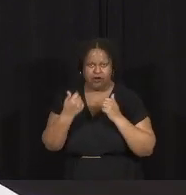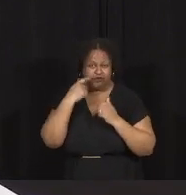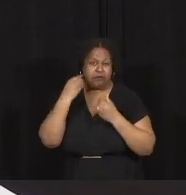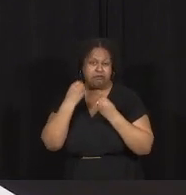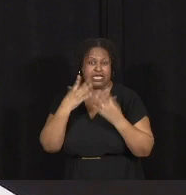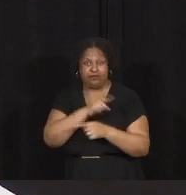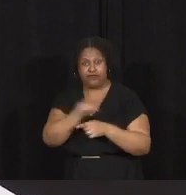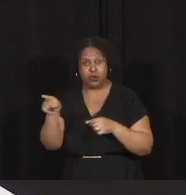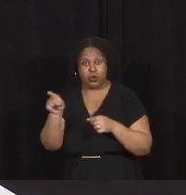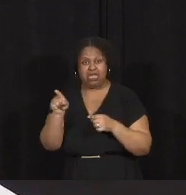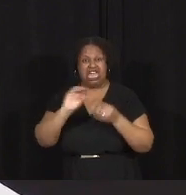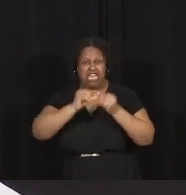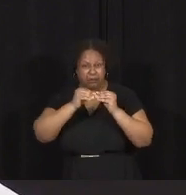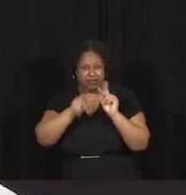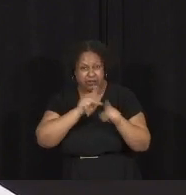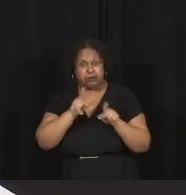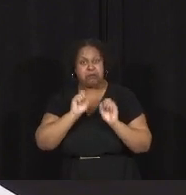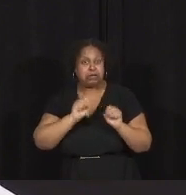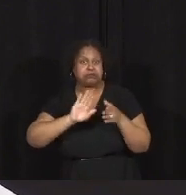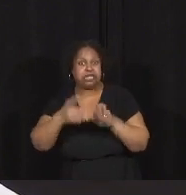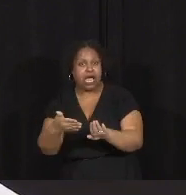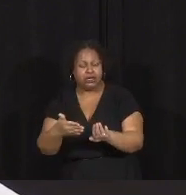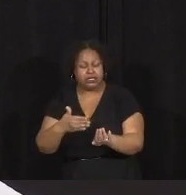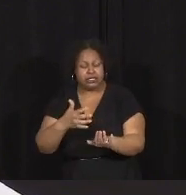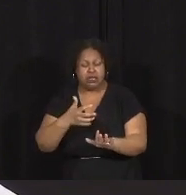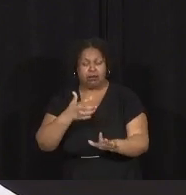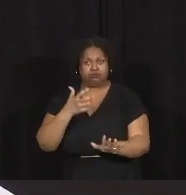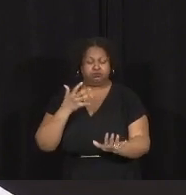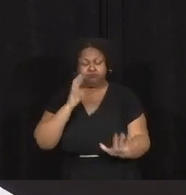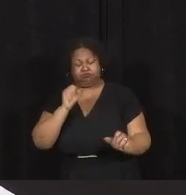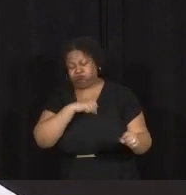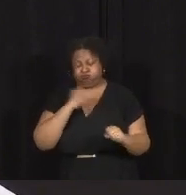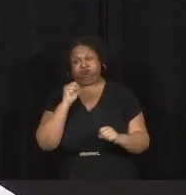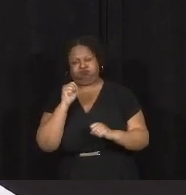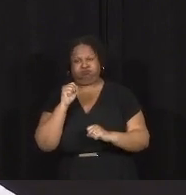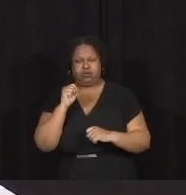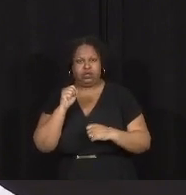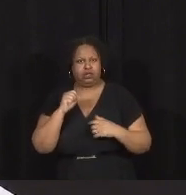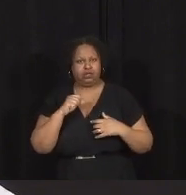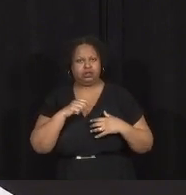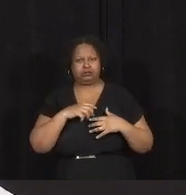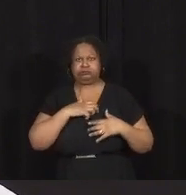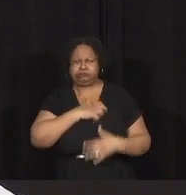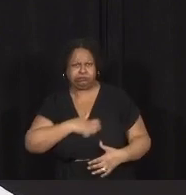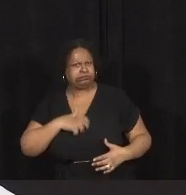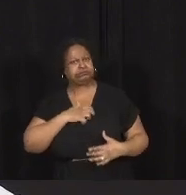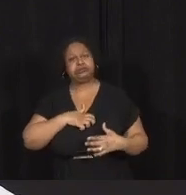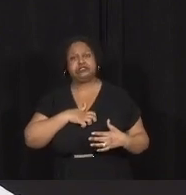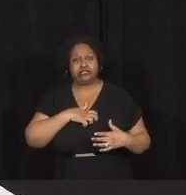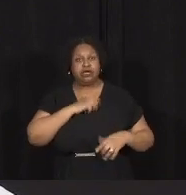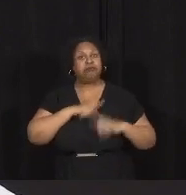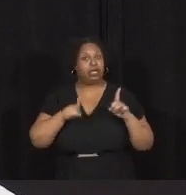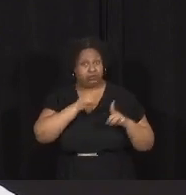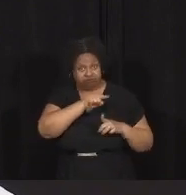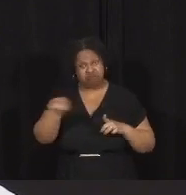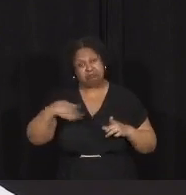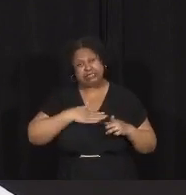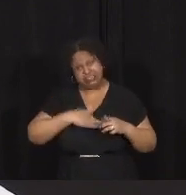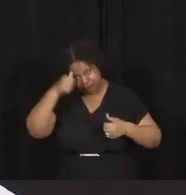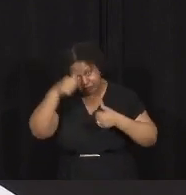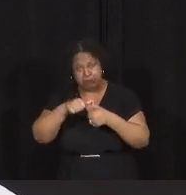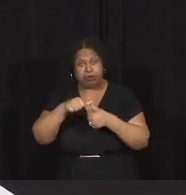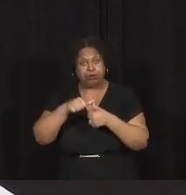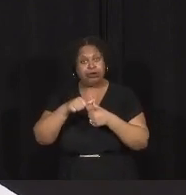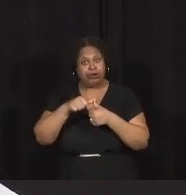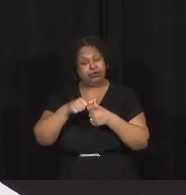again is that effective actions have been put in place, remain in place, and further